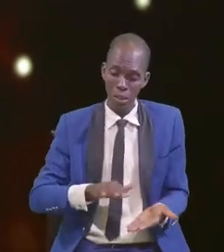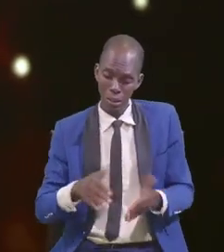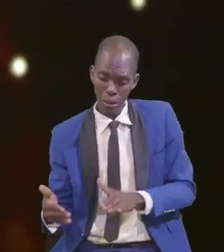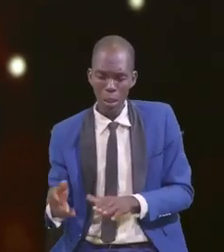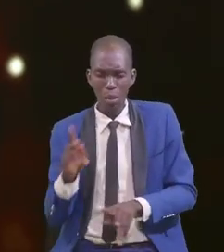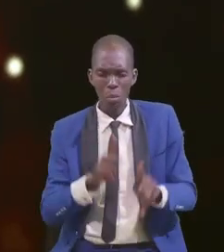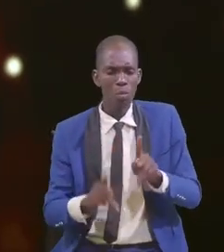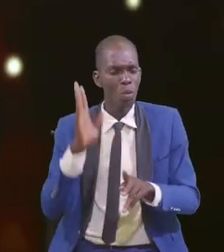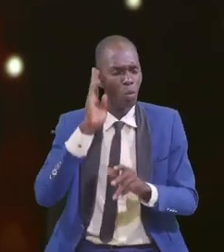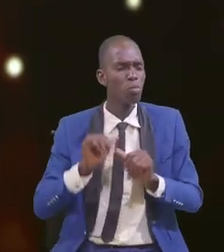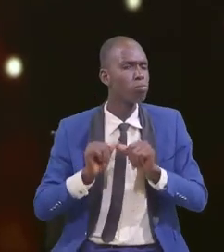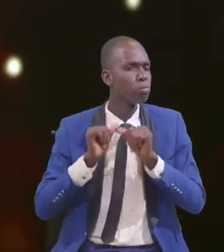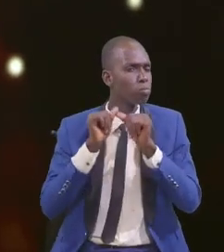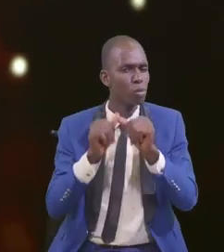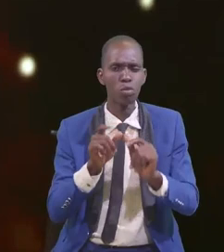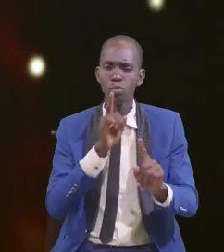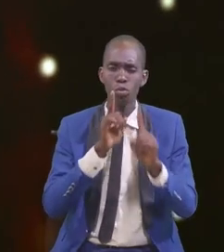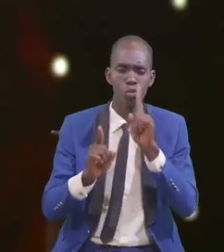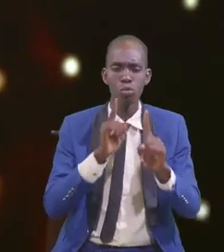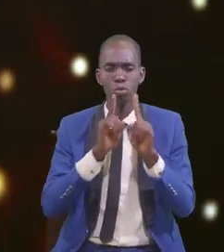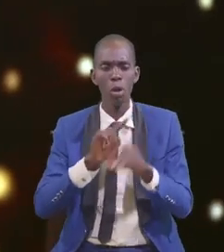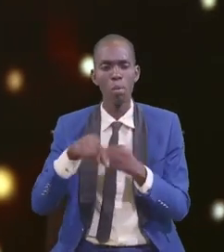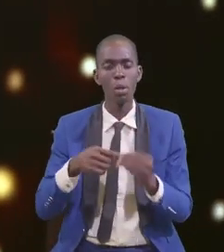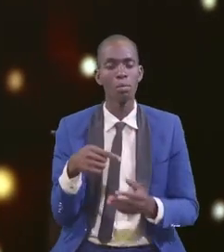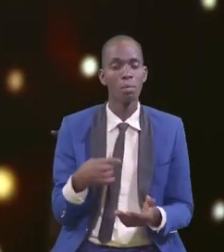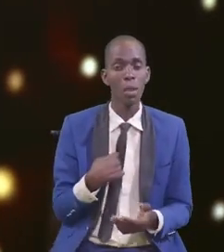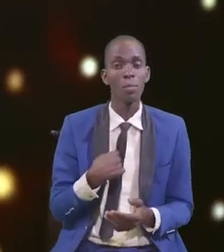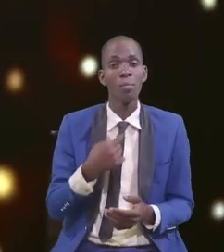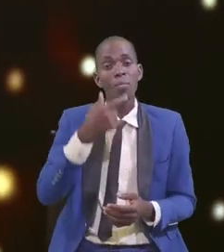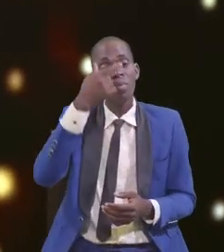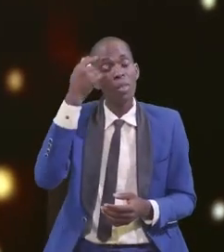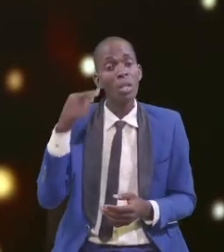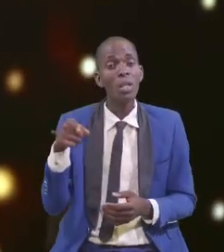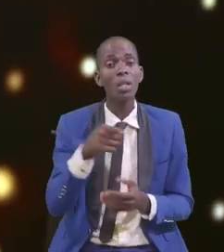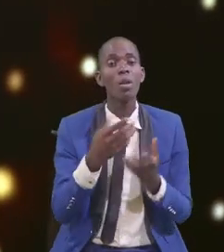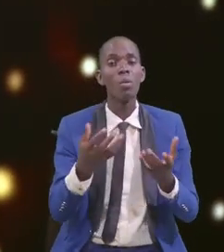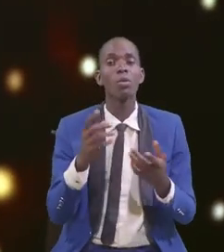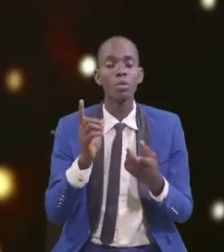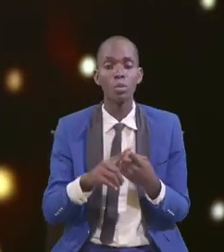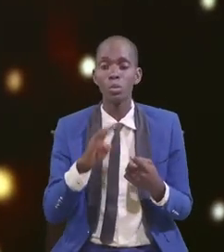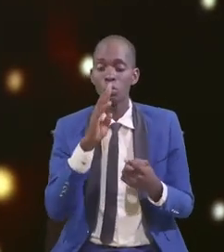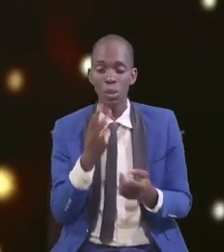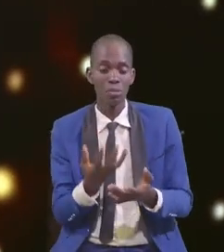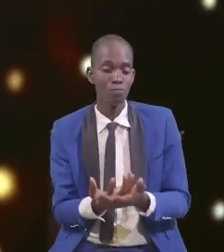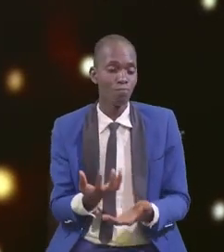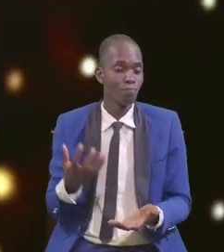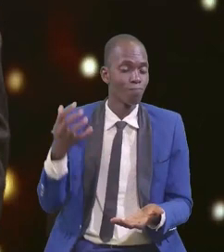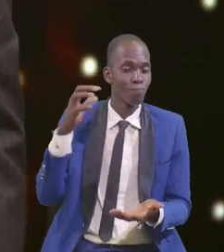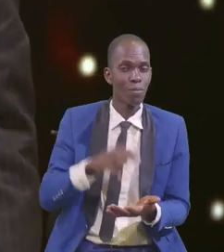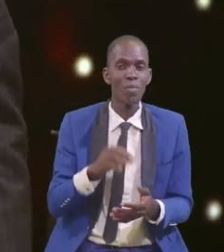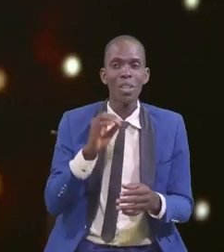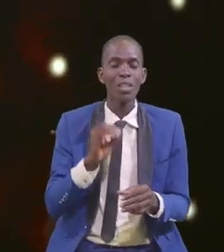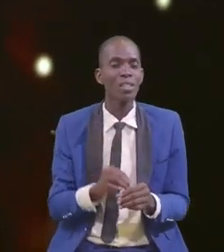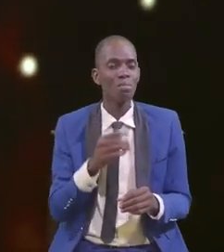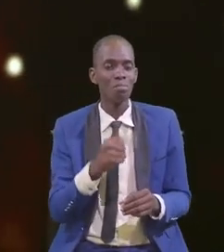never stop talking about me. And because they want to be rich in a